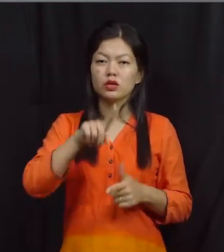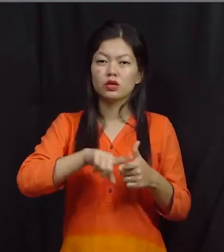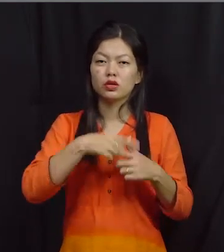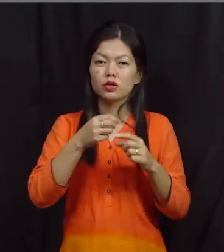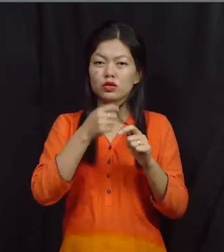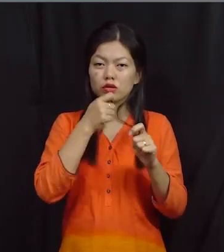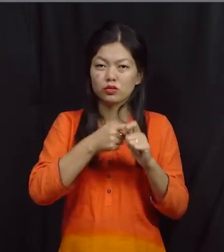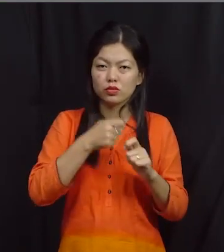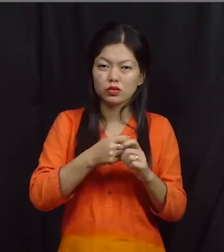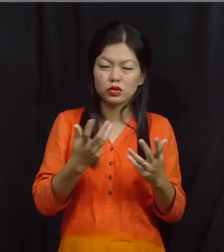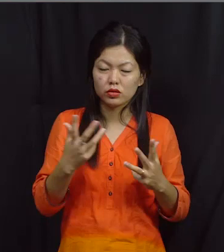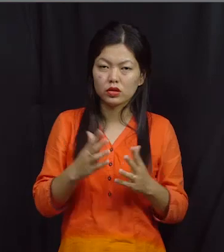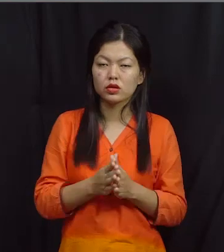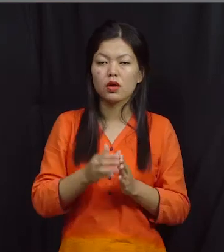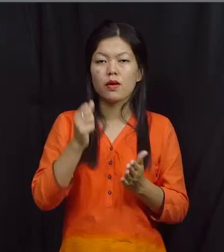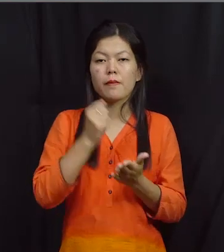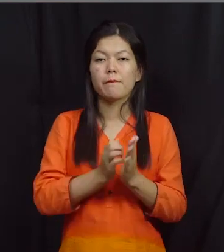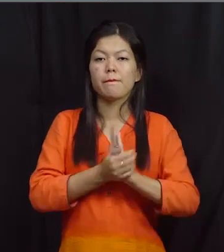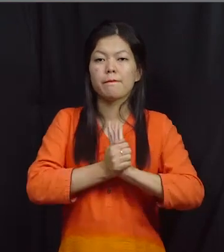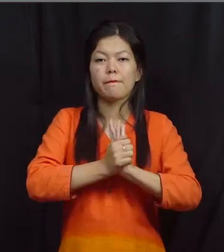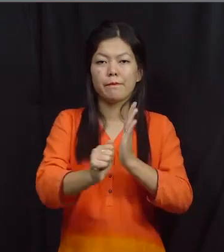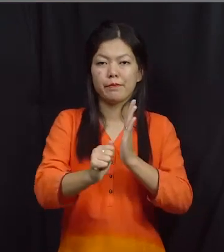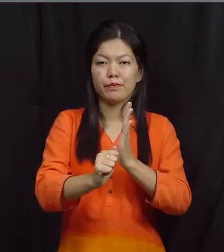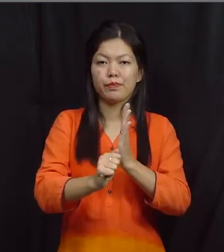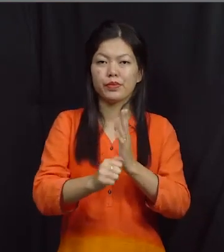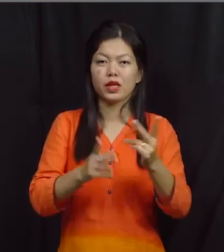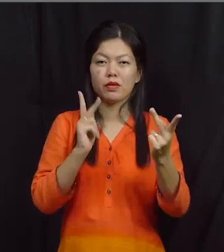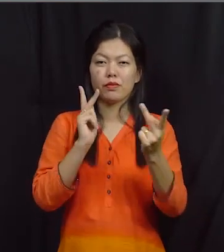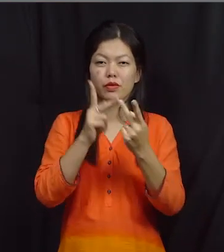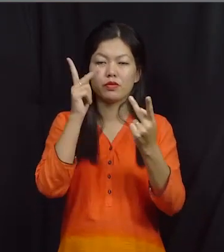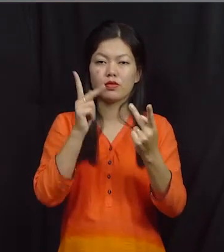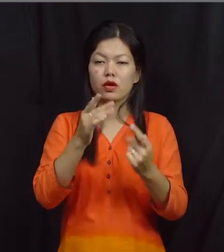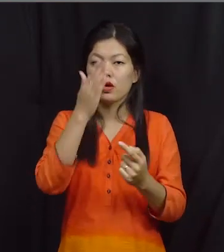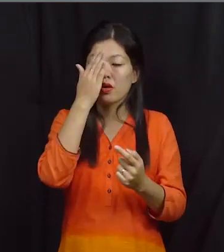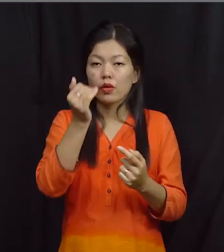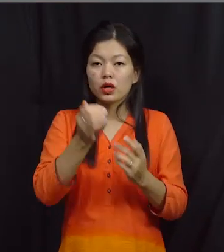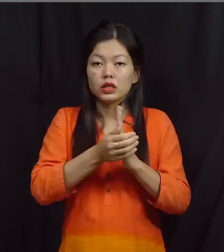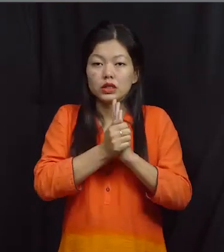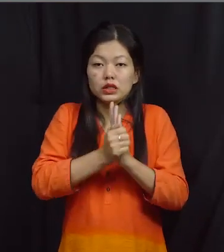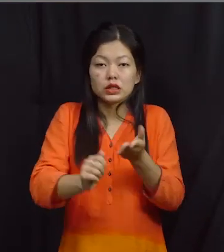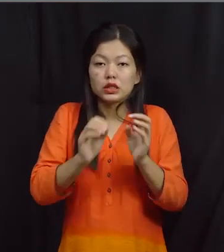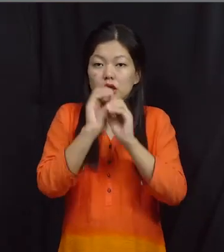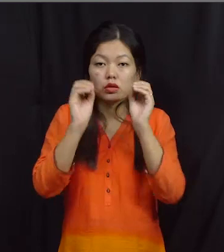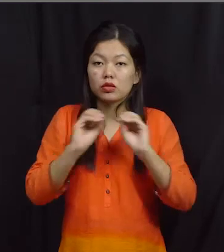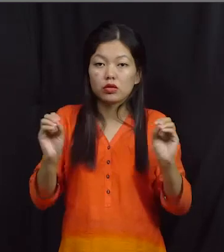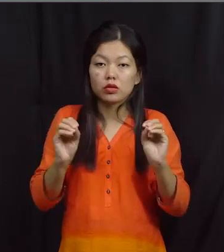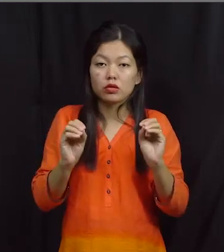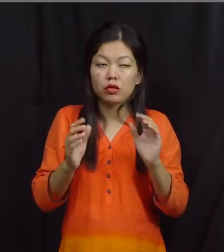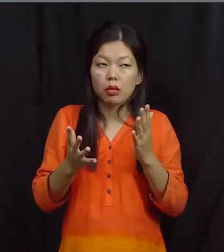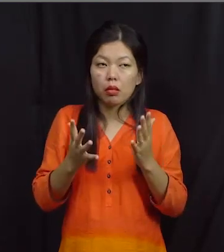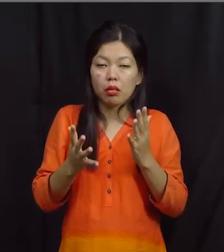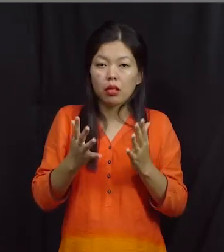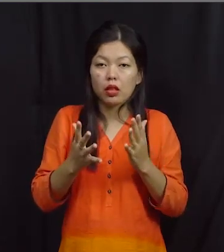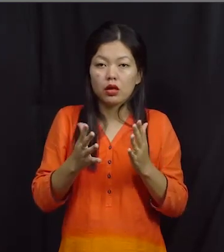be skilled or expert in that field, isn't it? Then only you can contribute something to the society, isn't it? So getting